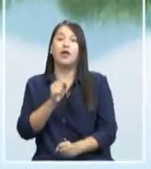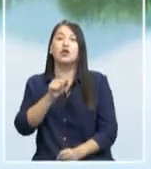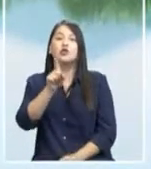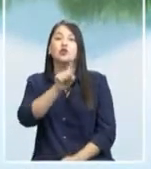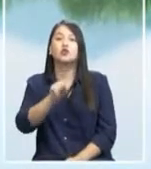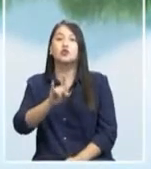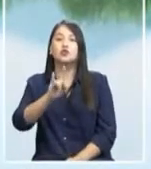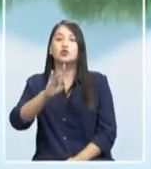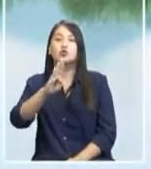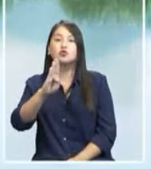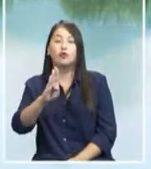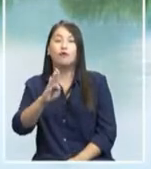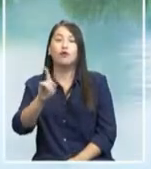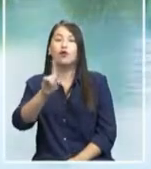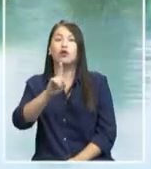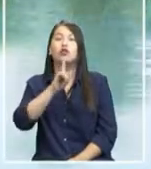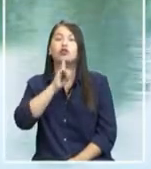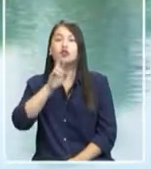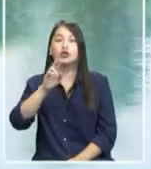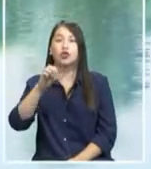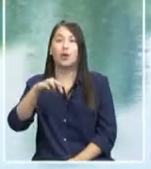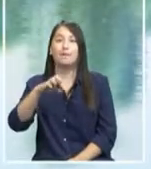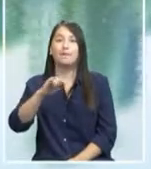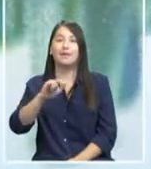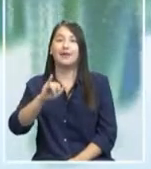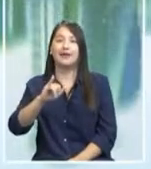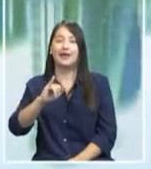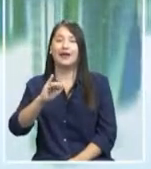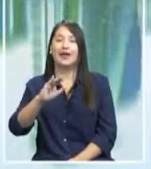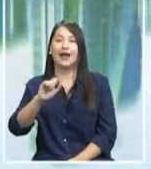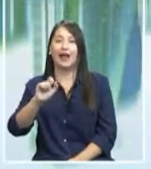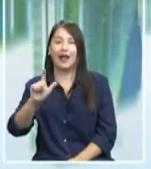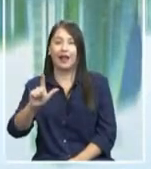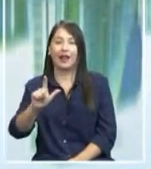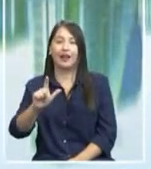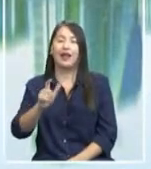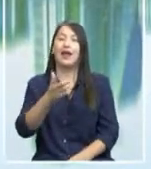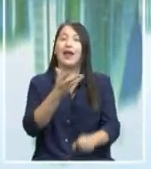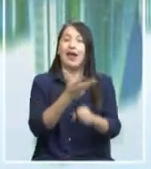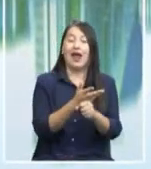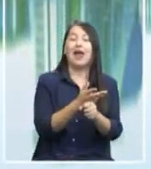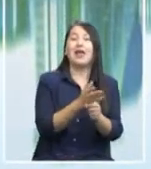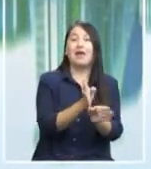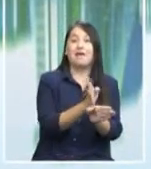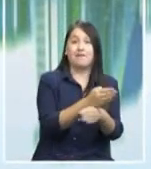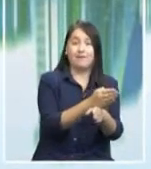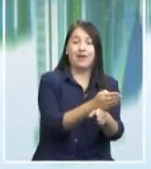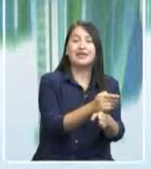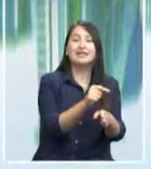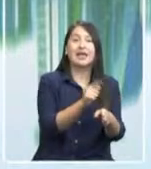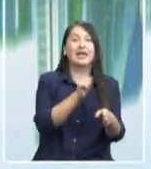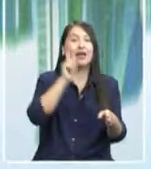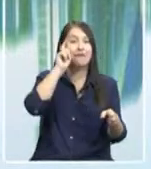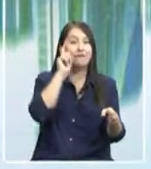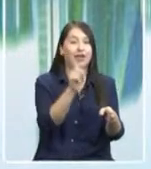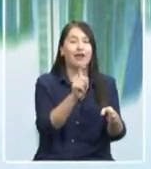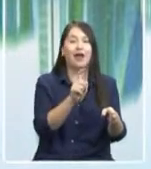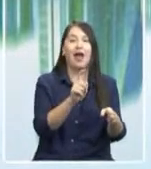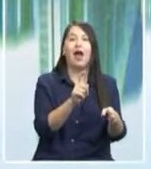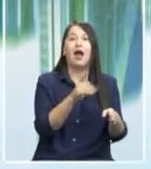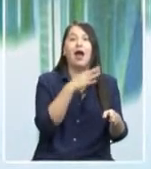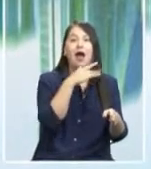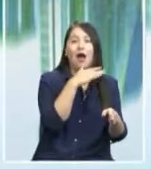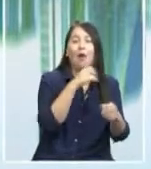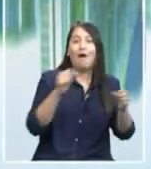you had lots of fish with cold water affinities. They prefer cold waters, and you can see that